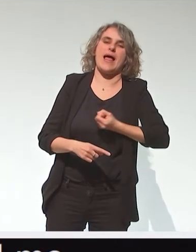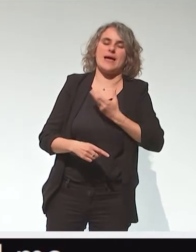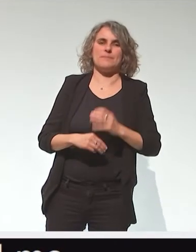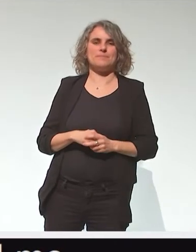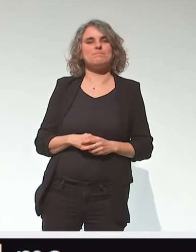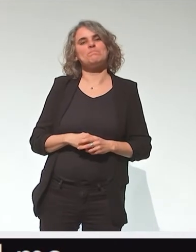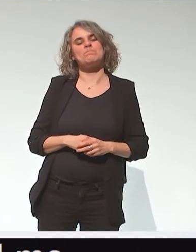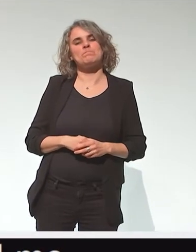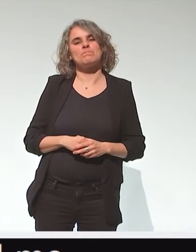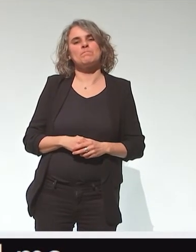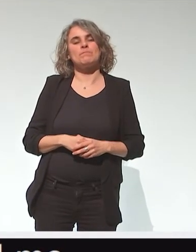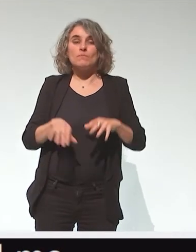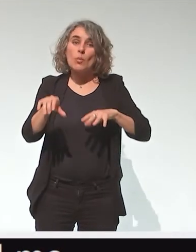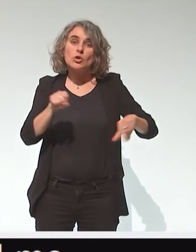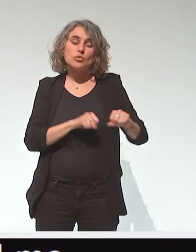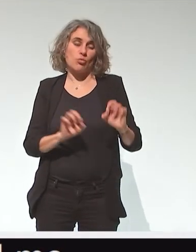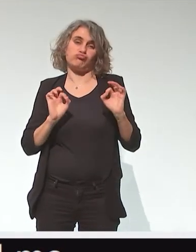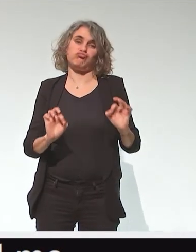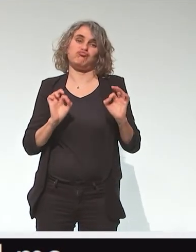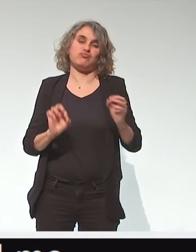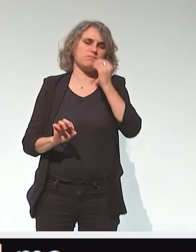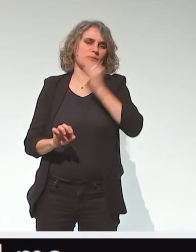oral handicap.